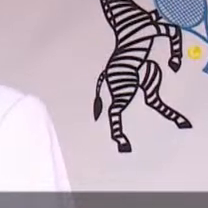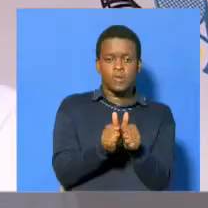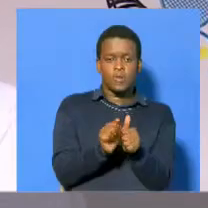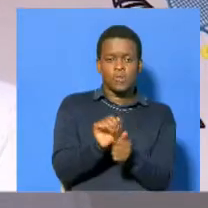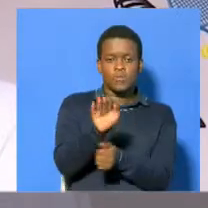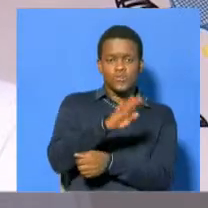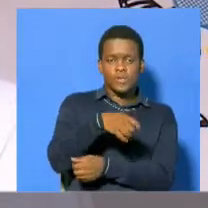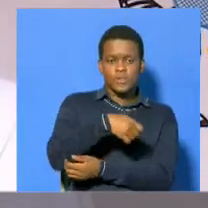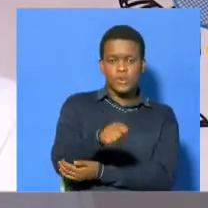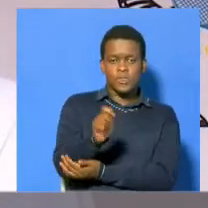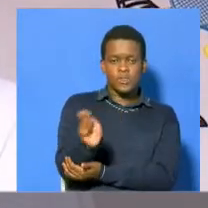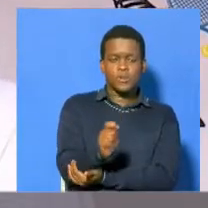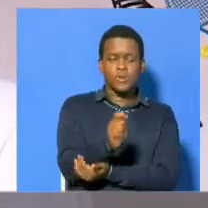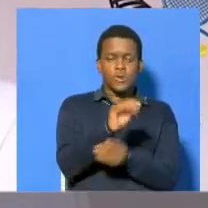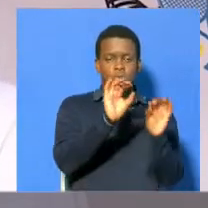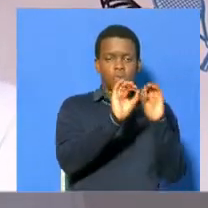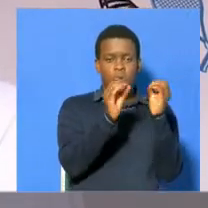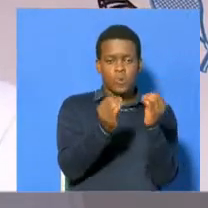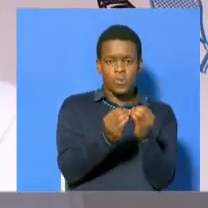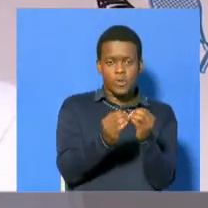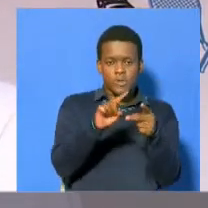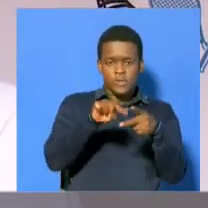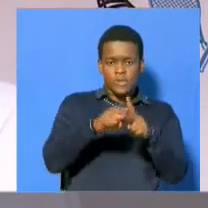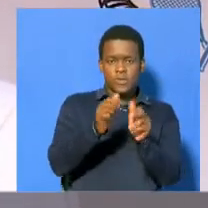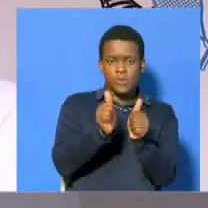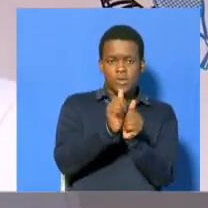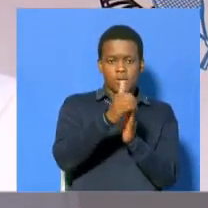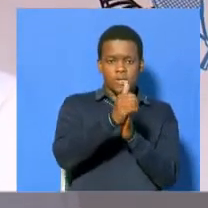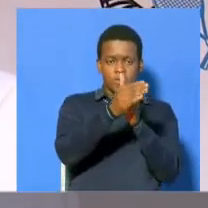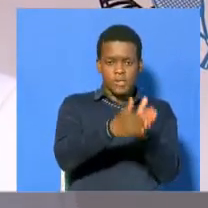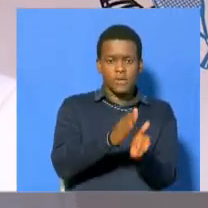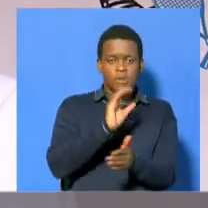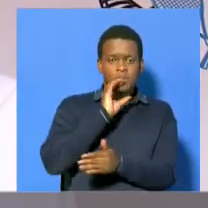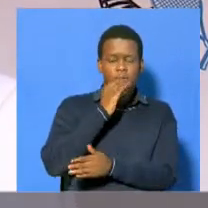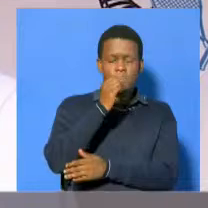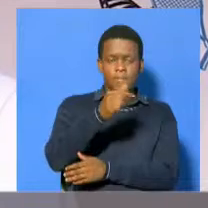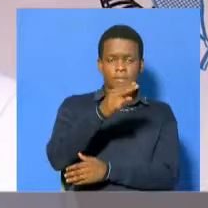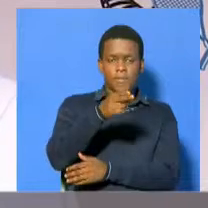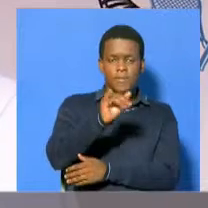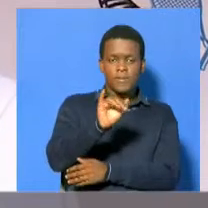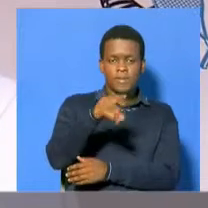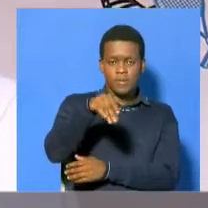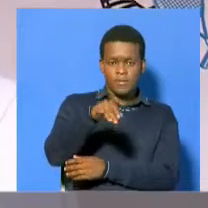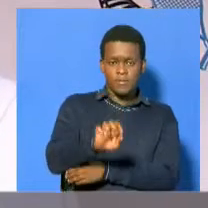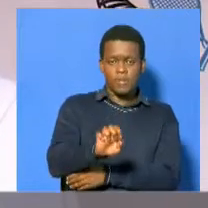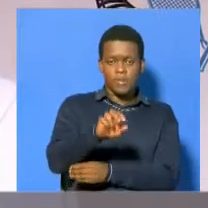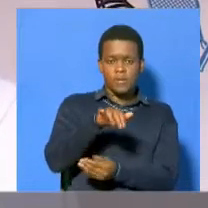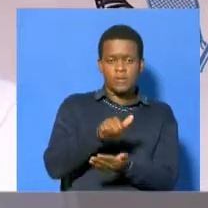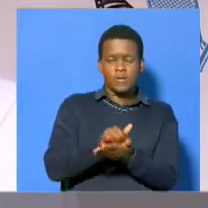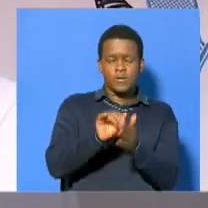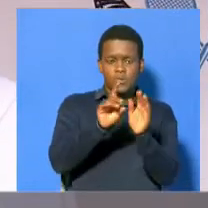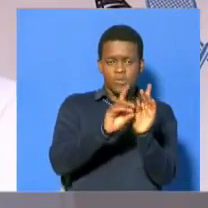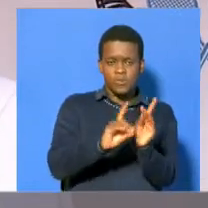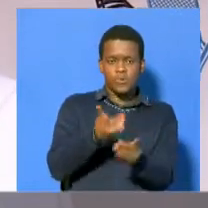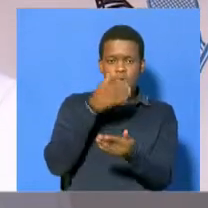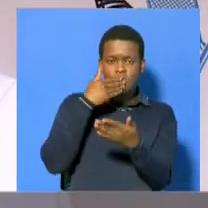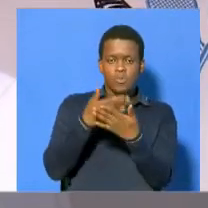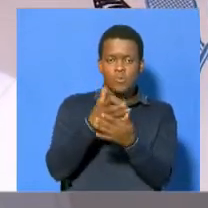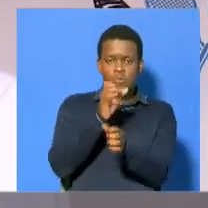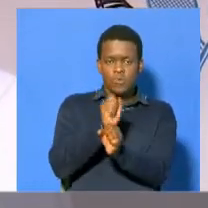Tennis Association, the president of YZTB, they're really, really doing a fantastic